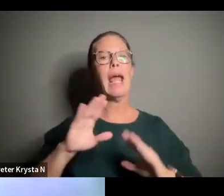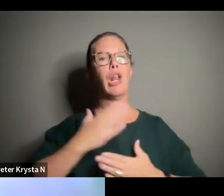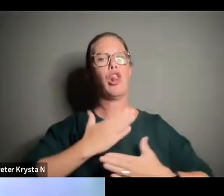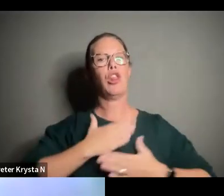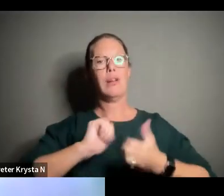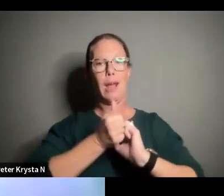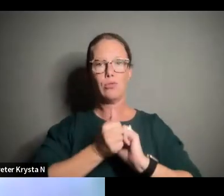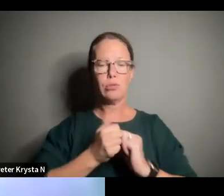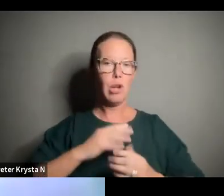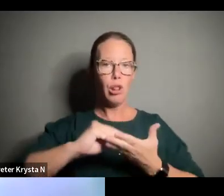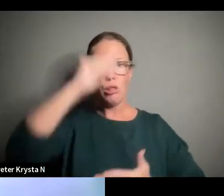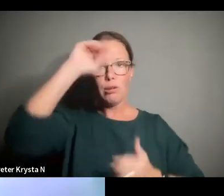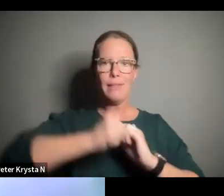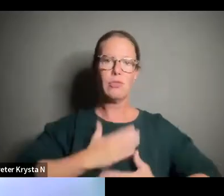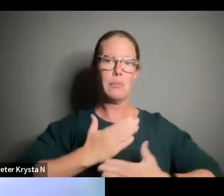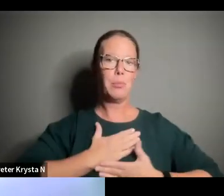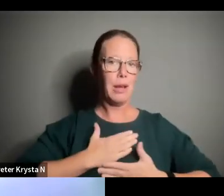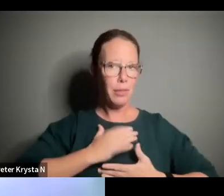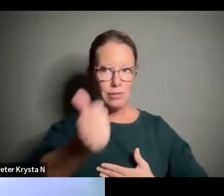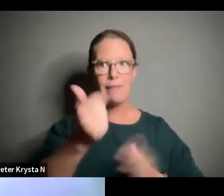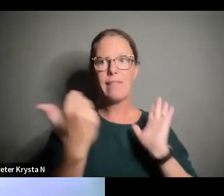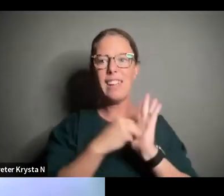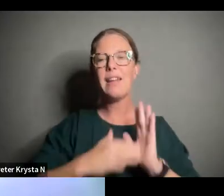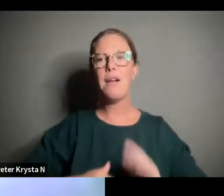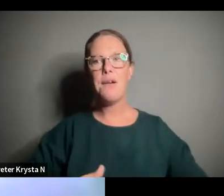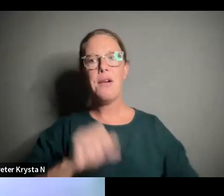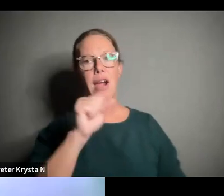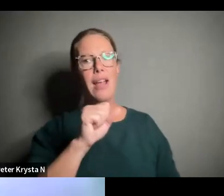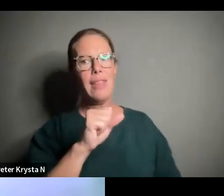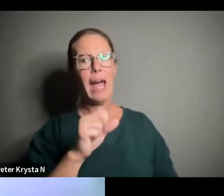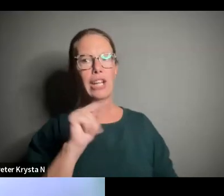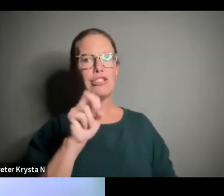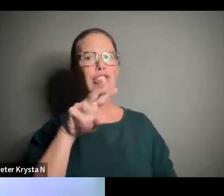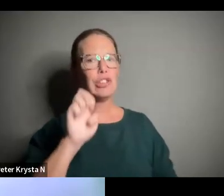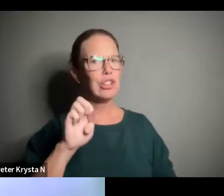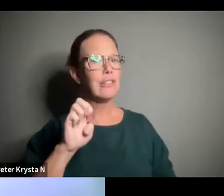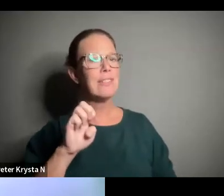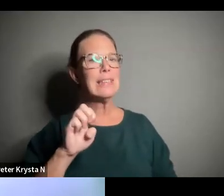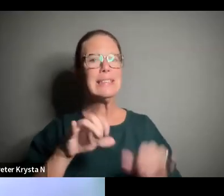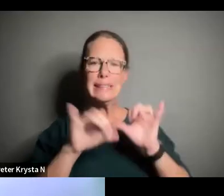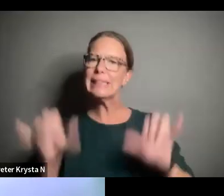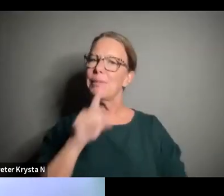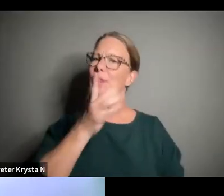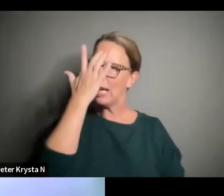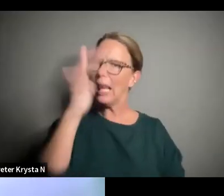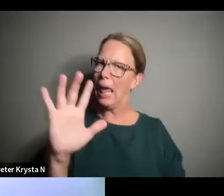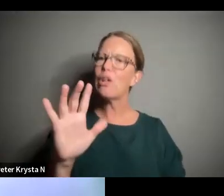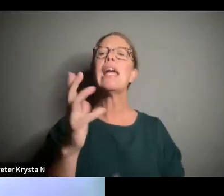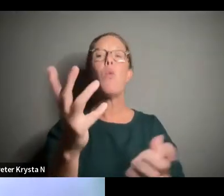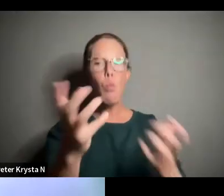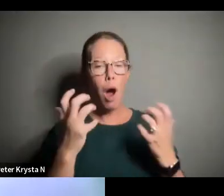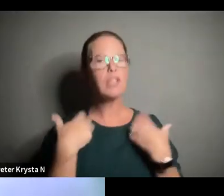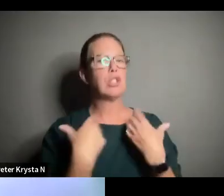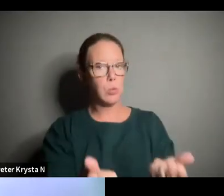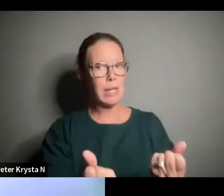breathe on your own again. That's why. That nervous system is very clever in that regard, that it wants to heal. It wants